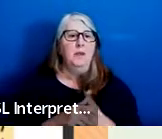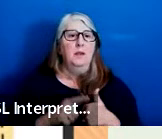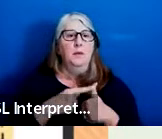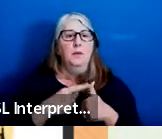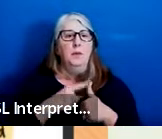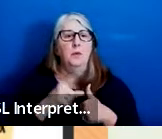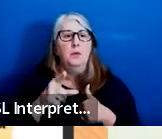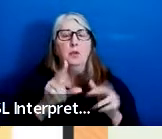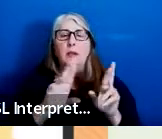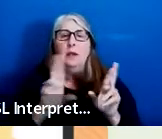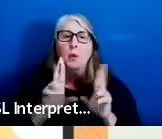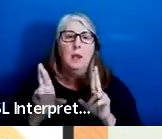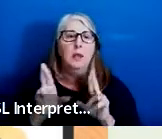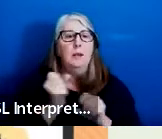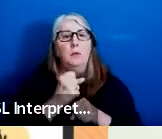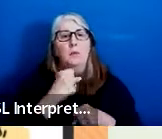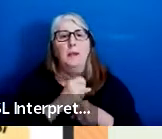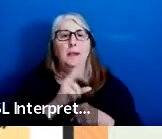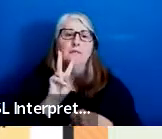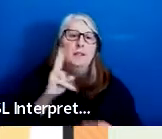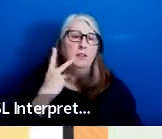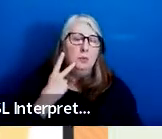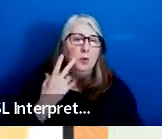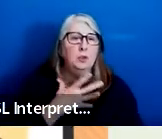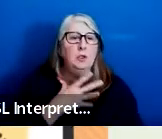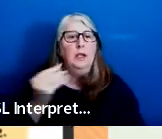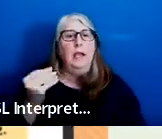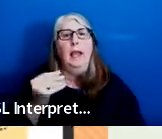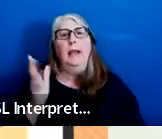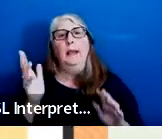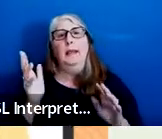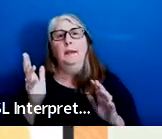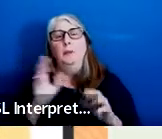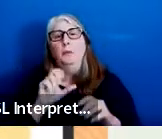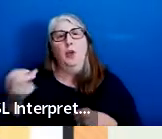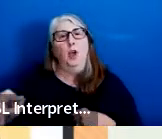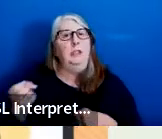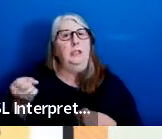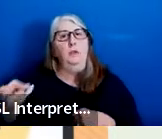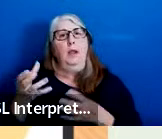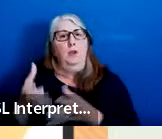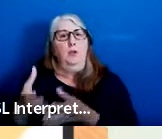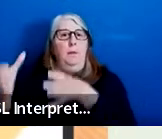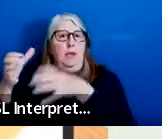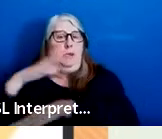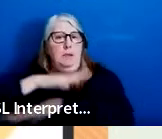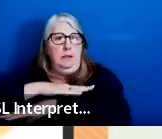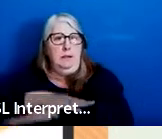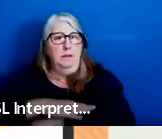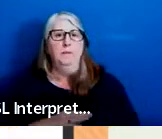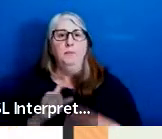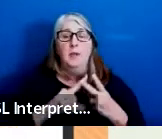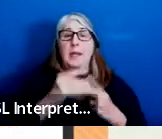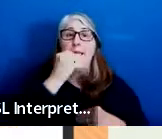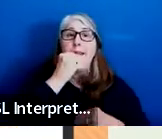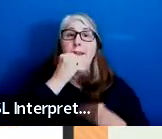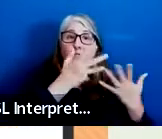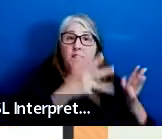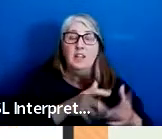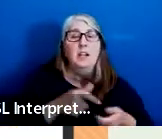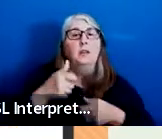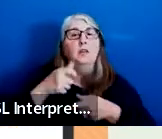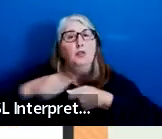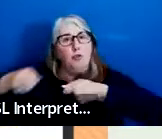we're making our, we're making our vegetables and we're tossing them straight into the bin. 2, after dinner, we're telling everyone, scrape the plate.